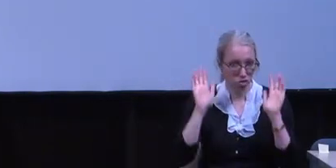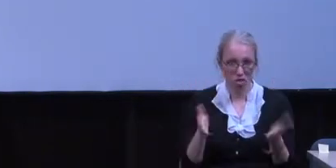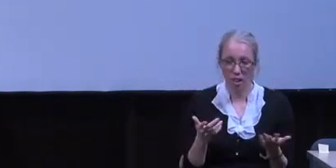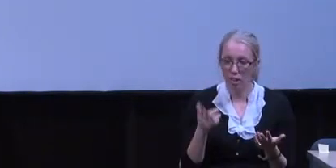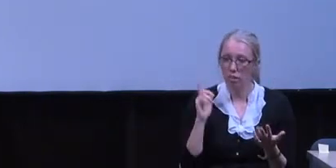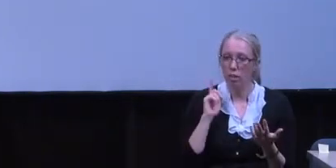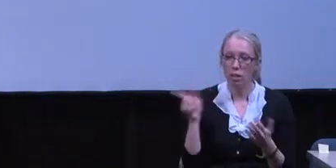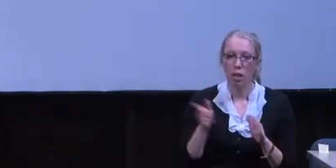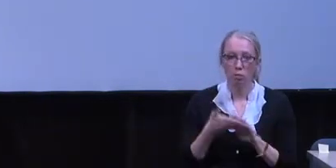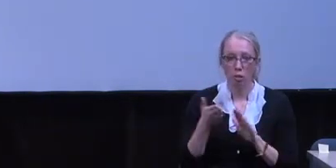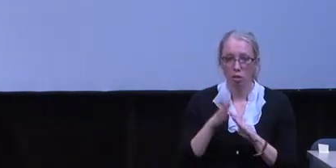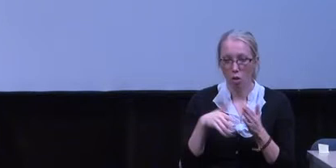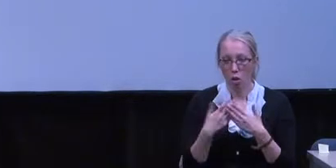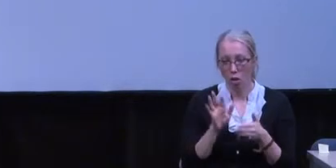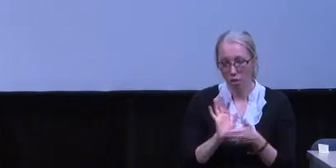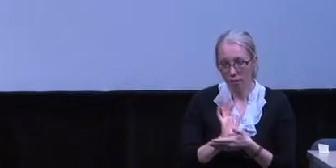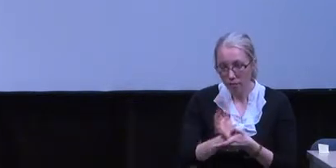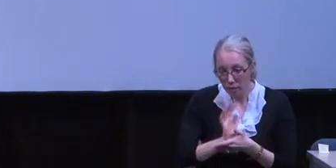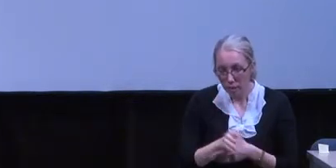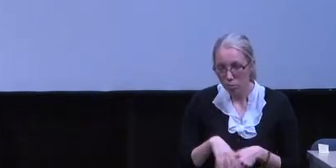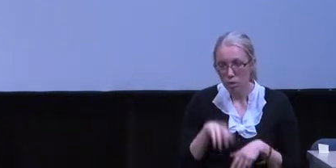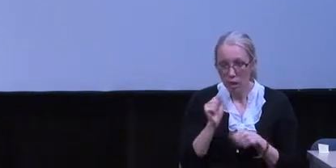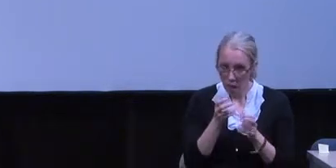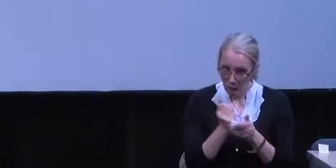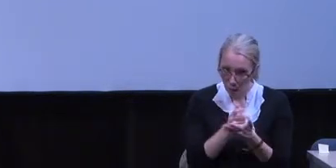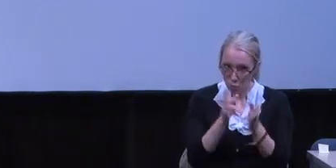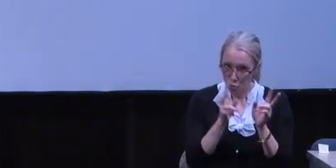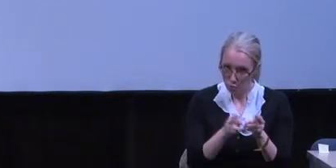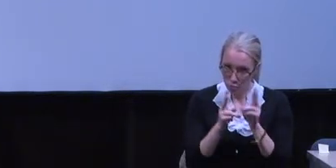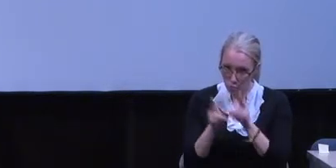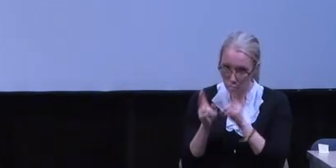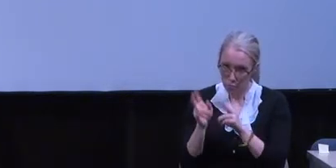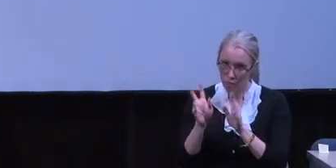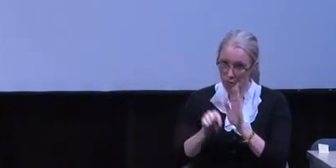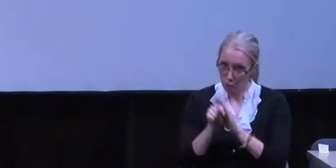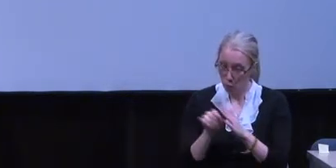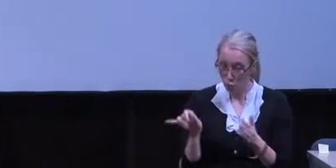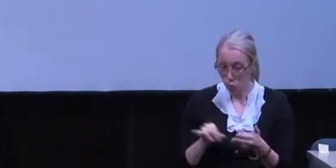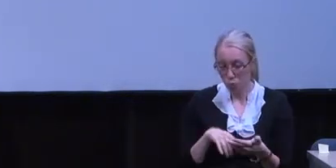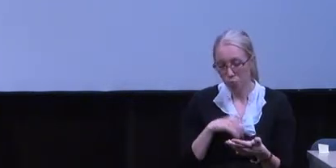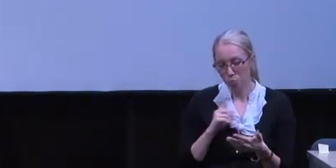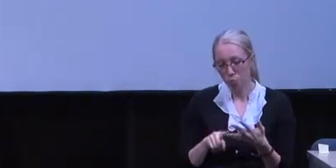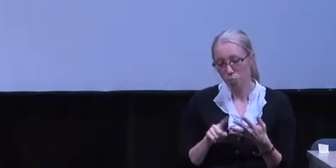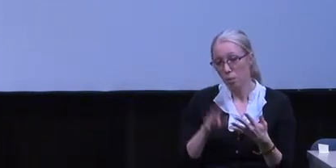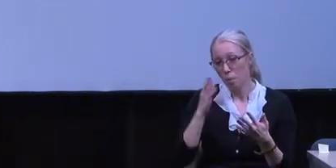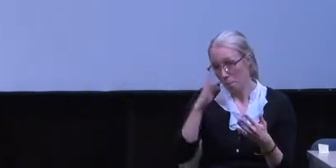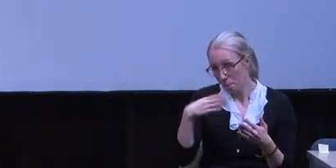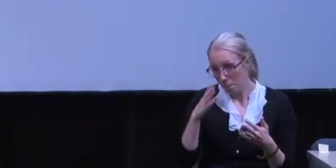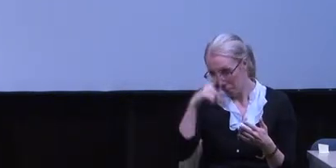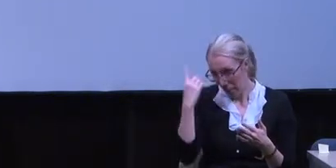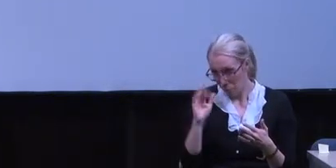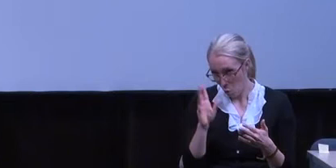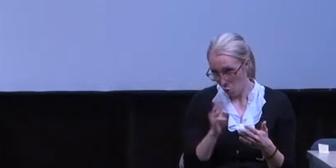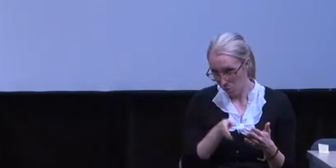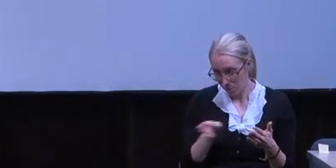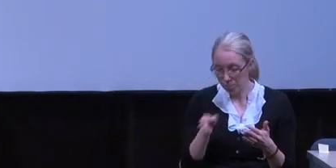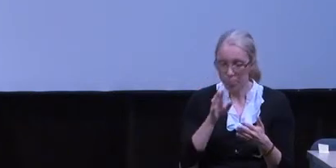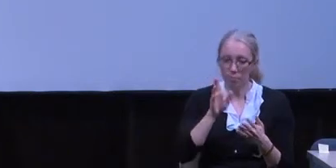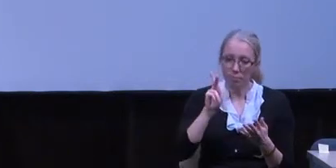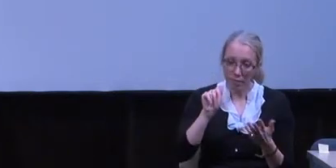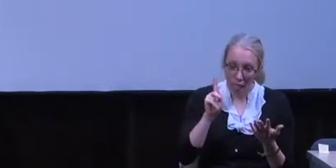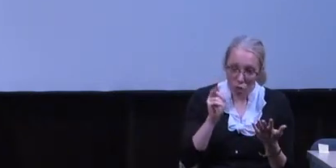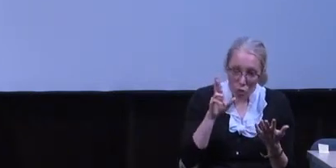feature-length films, they can help you do clips, that sort of a thing. And then also Blackboard and Kaltura support if you guys are deciding